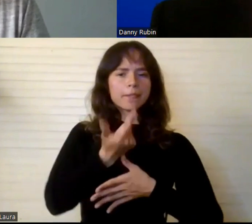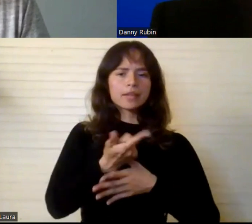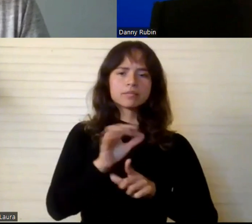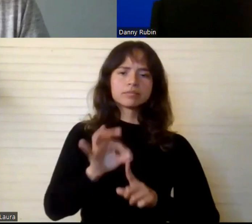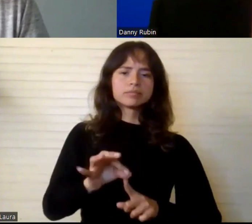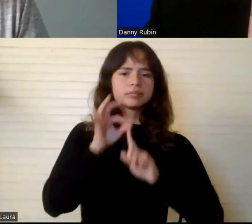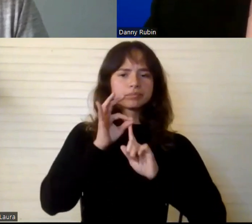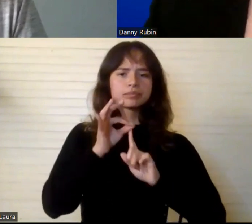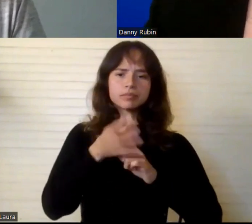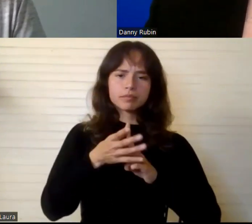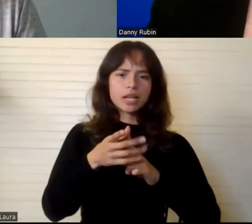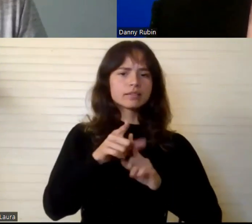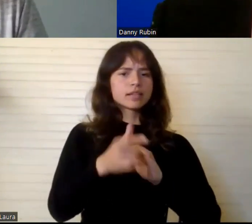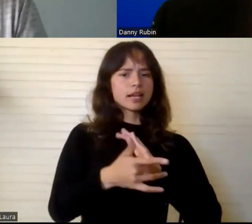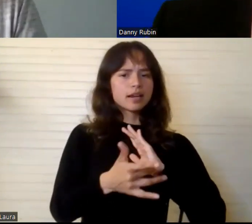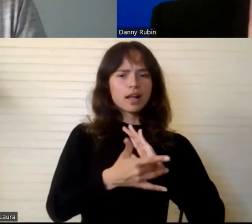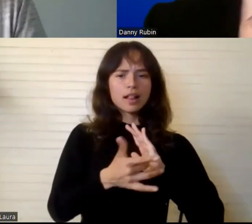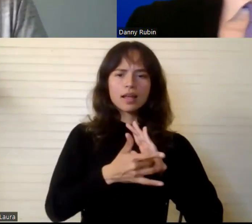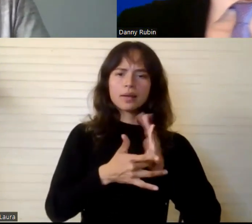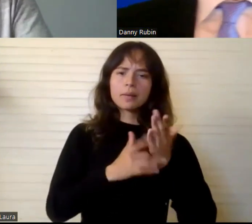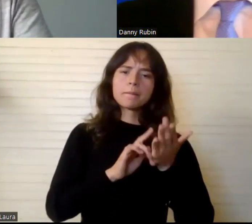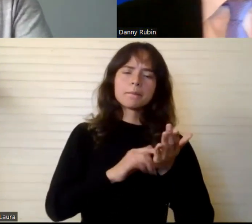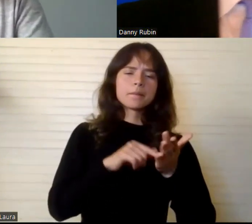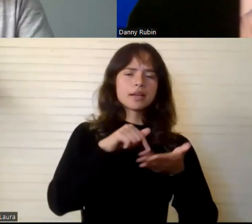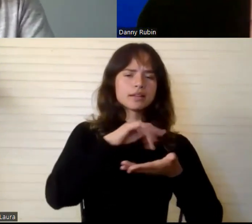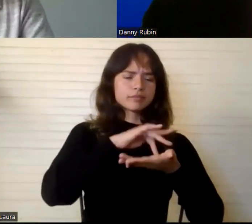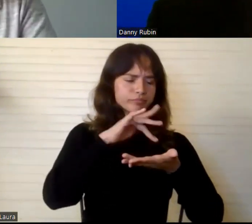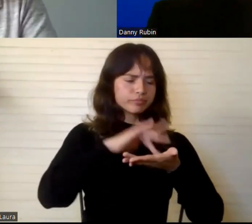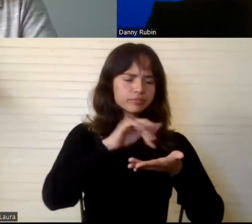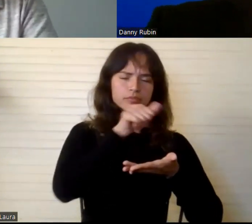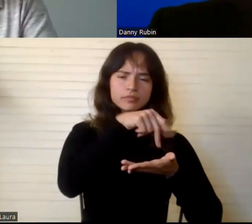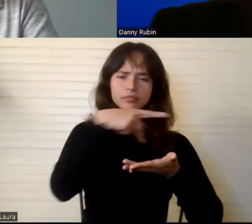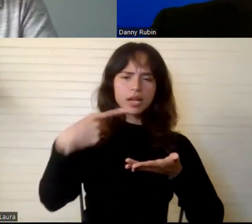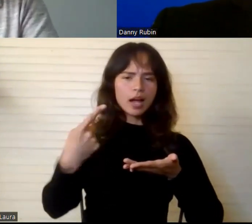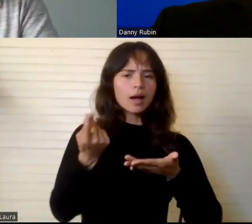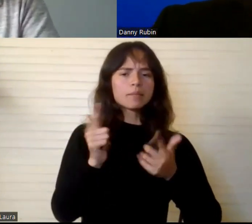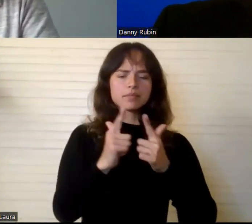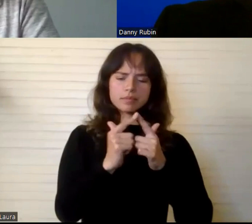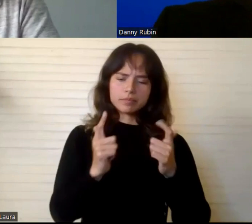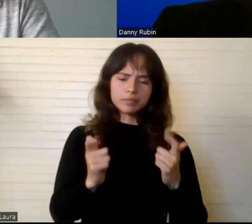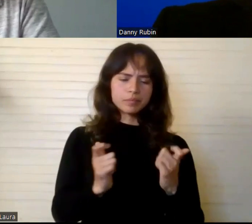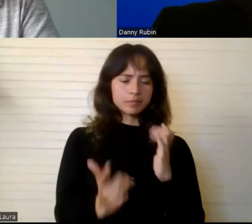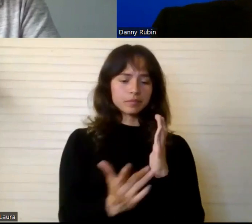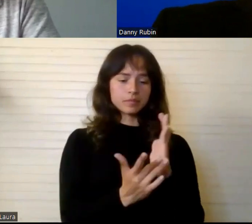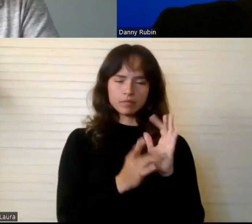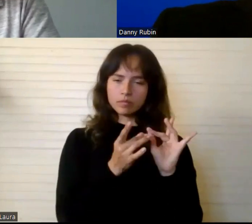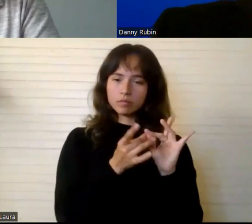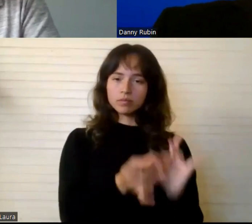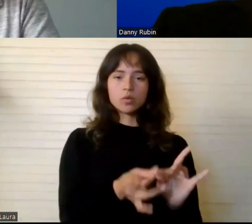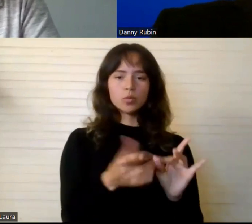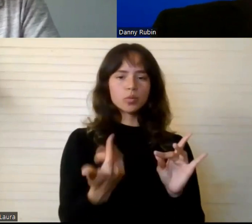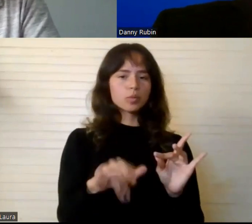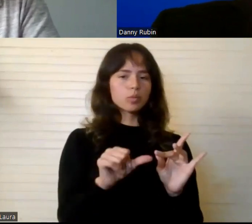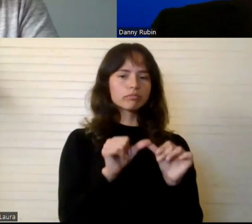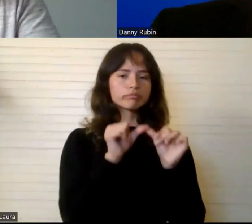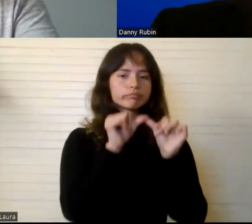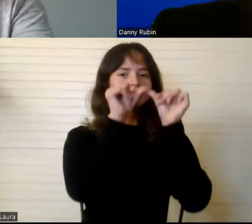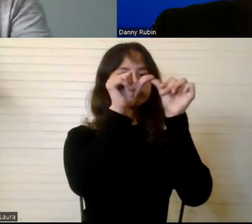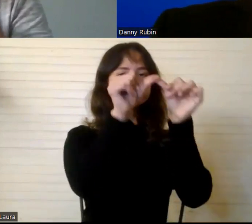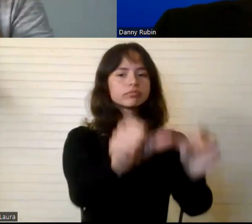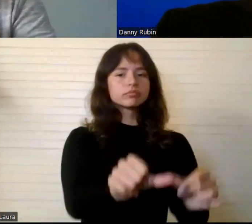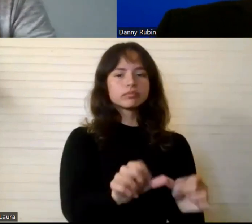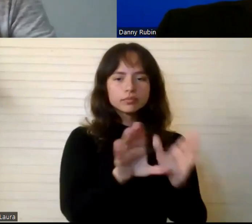different software applications, mobile apps, things of that nature, constantly evolving and constantly expanding in terms of